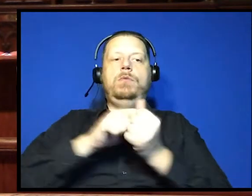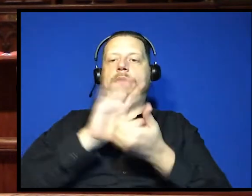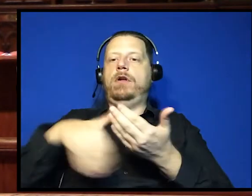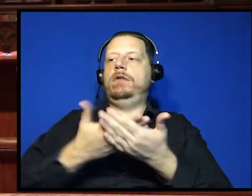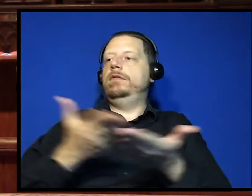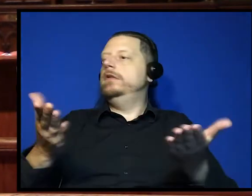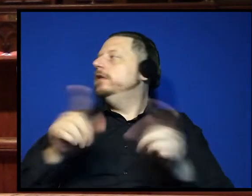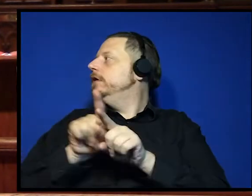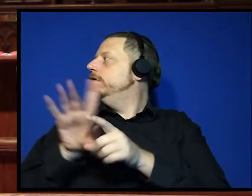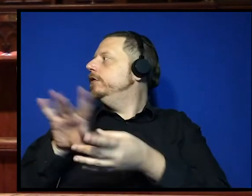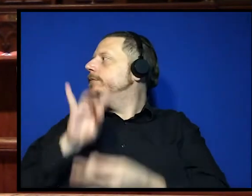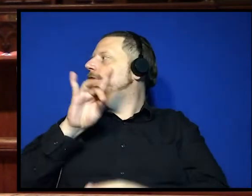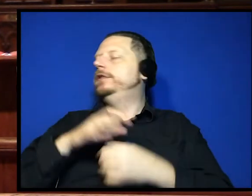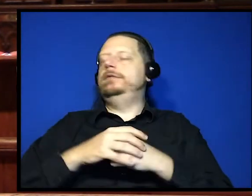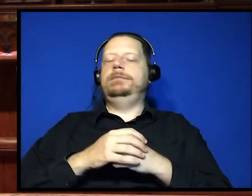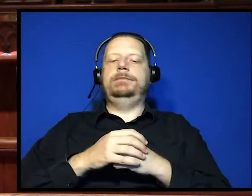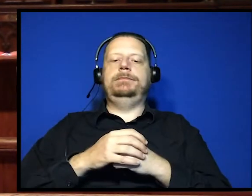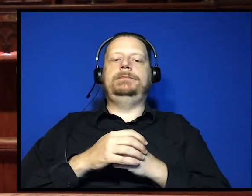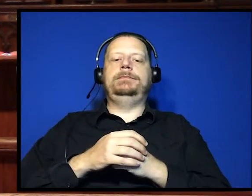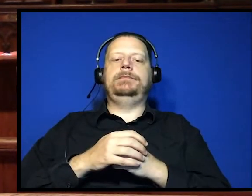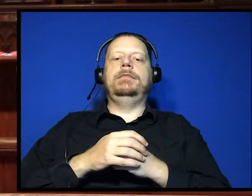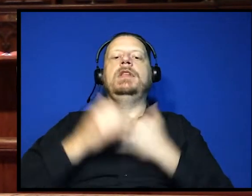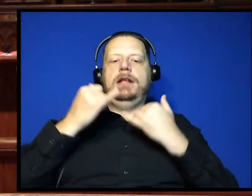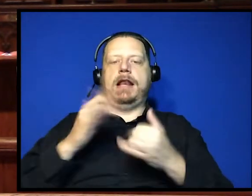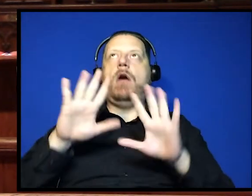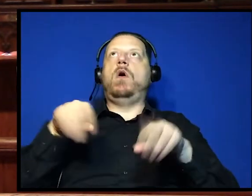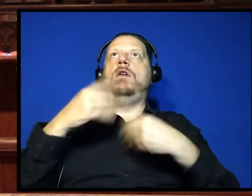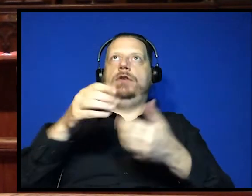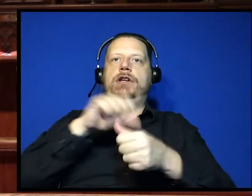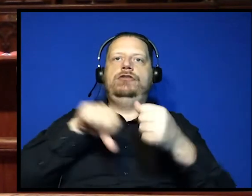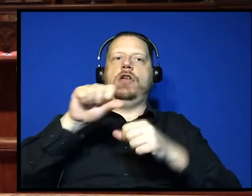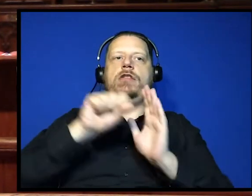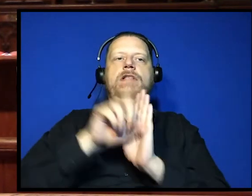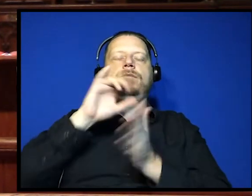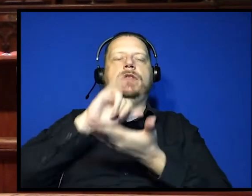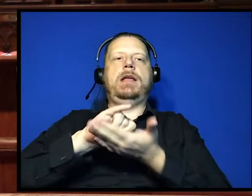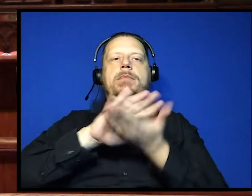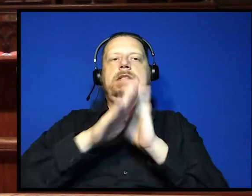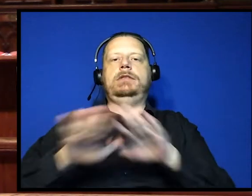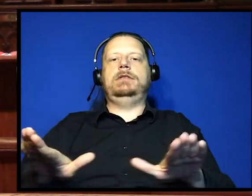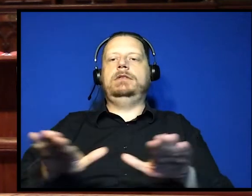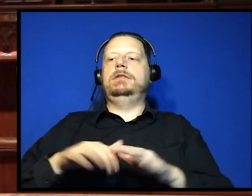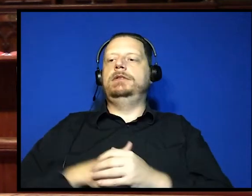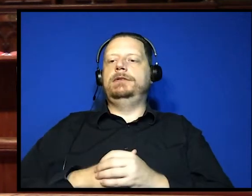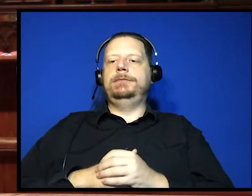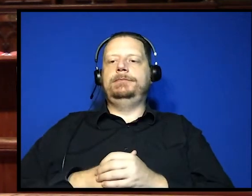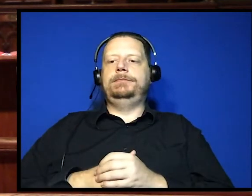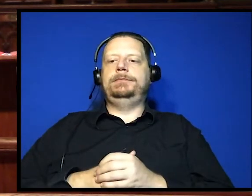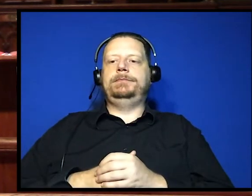you all. And with your spirit. Let us now offer each other a sign of that peace. Peace, my.